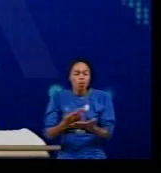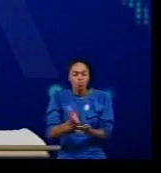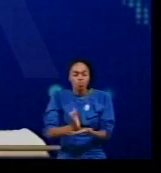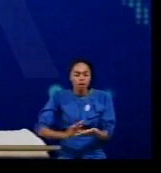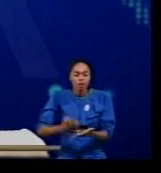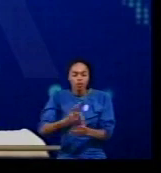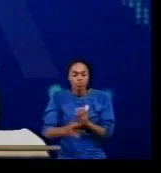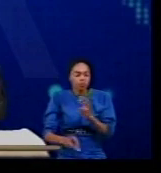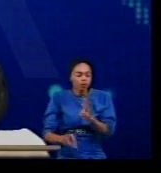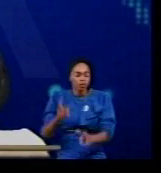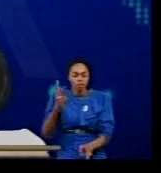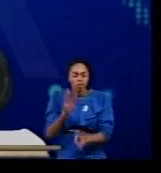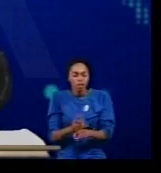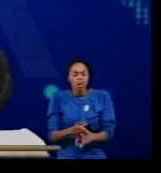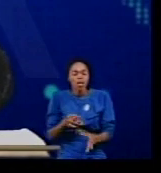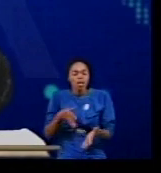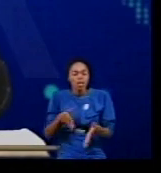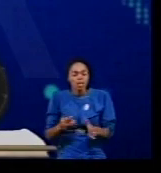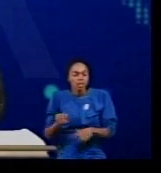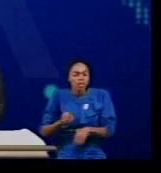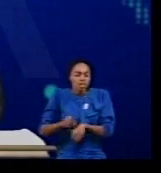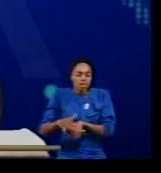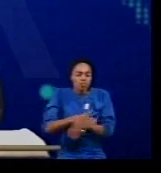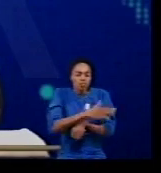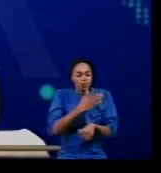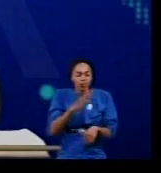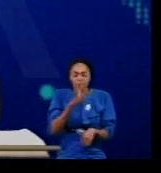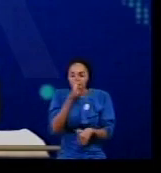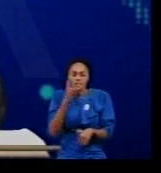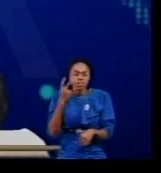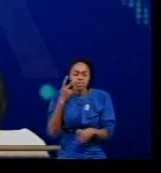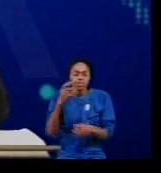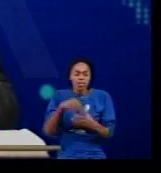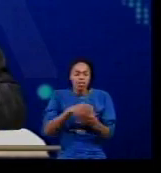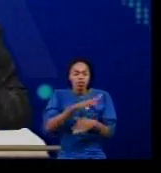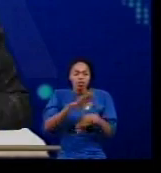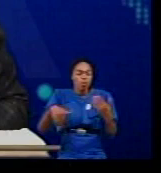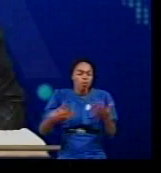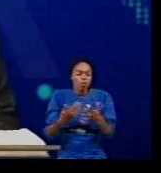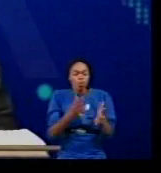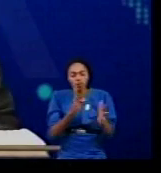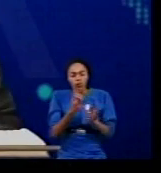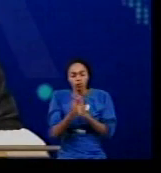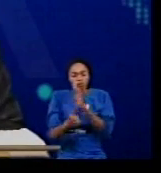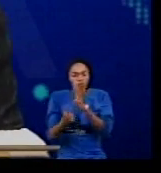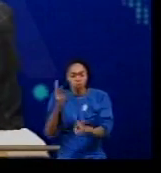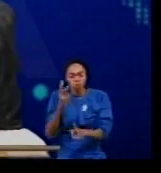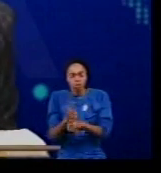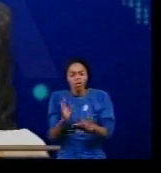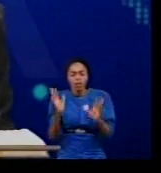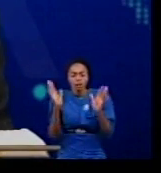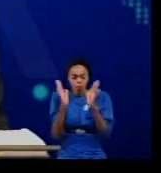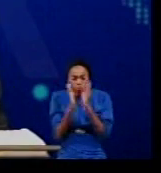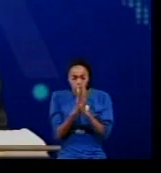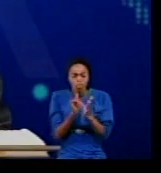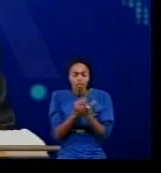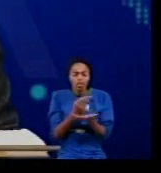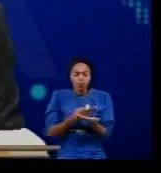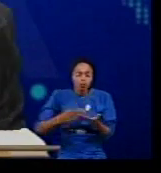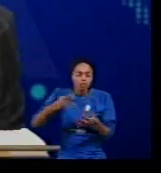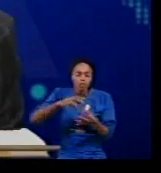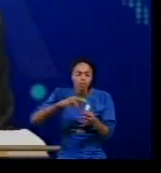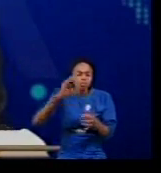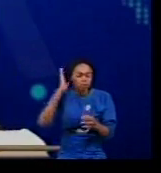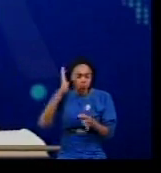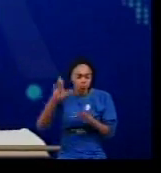said, alas, O Lord God, for because I have seen an angel of the Lord face to face.